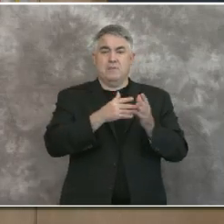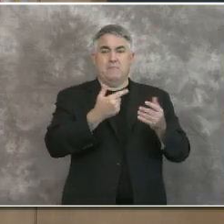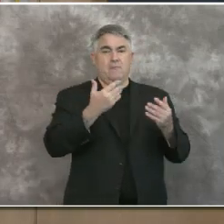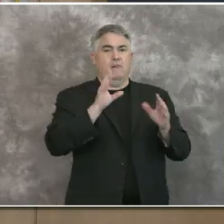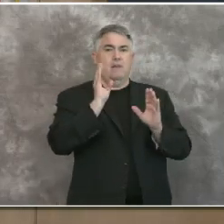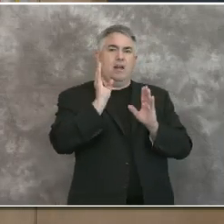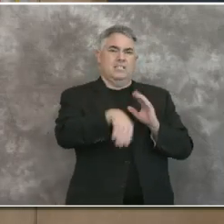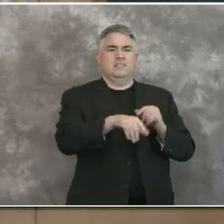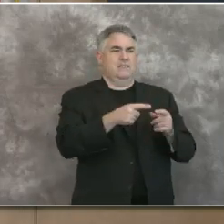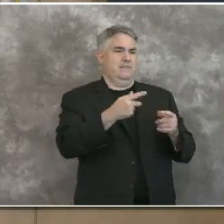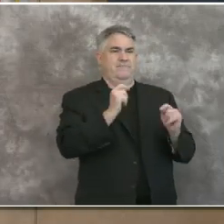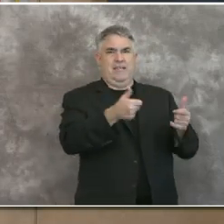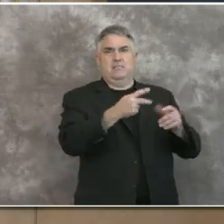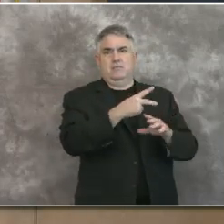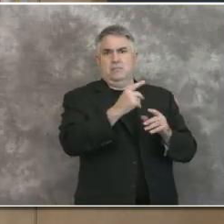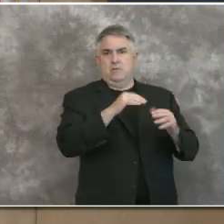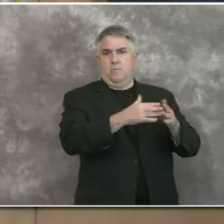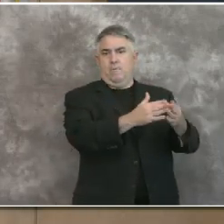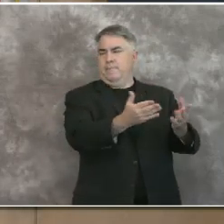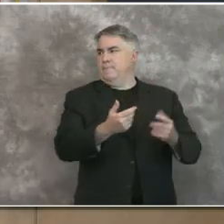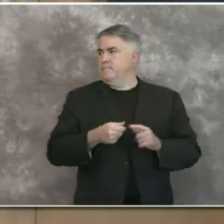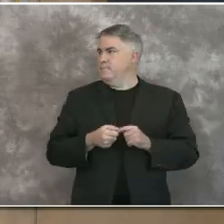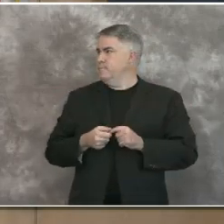Fletcher also respond.